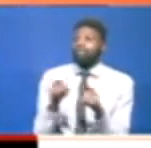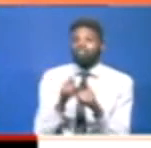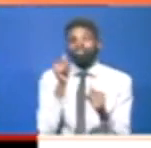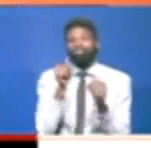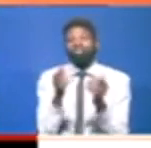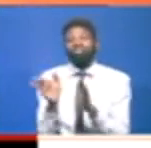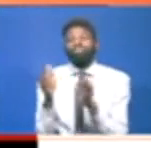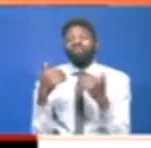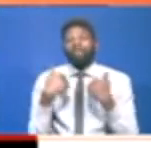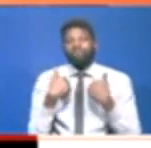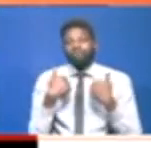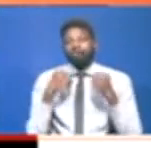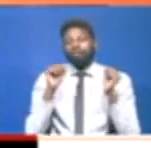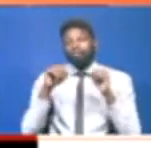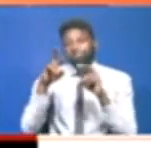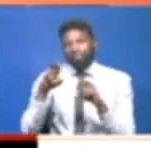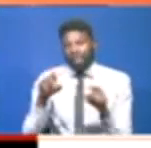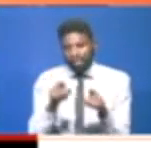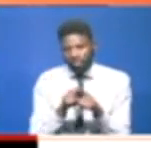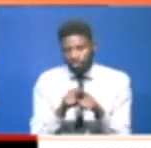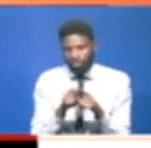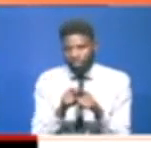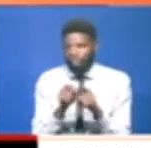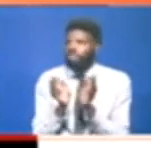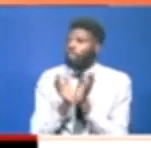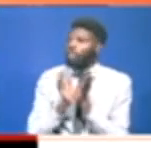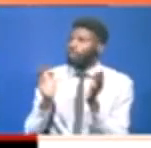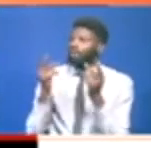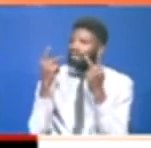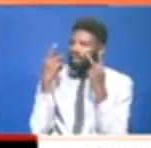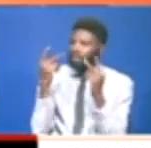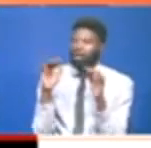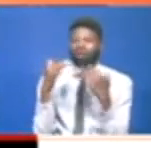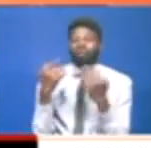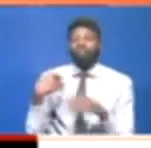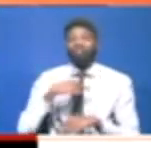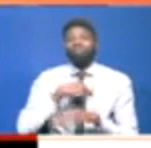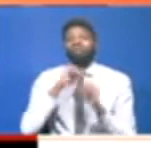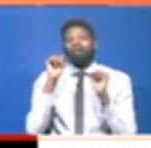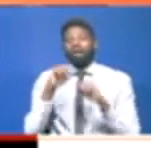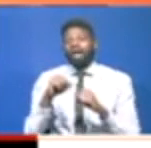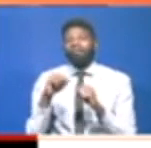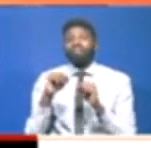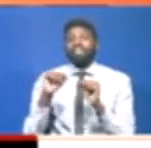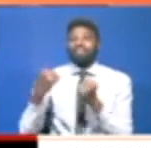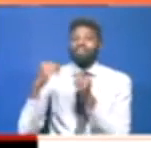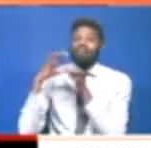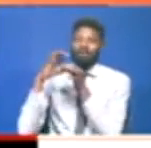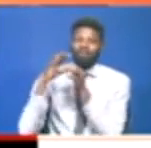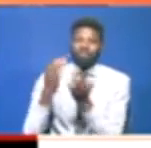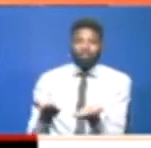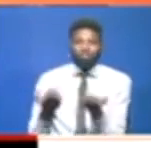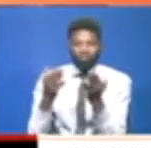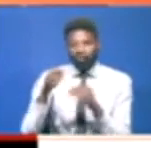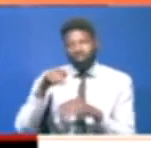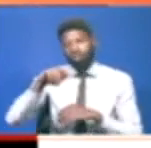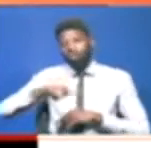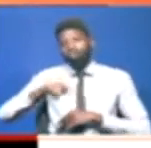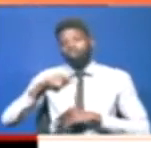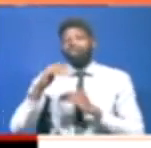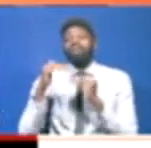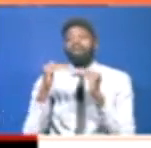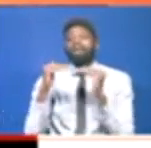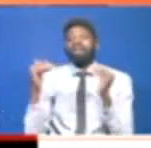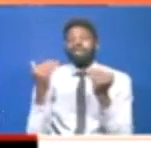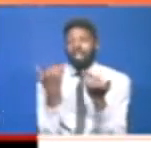and generally, we're also looking at how do we build saving culture at the lowest level. So right now, we